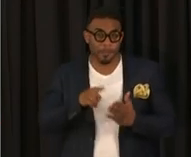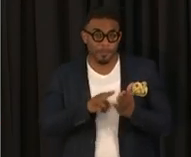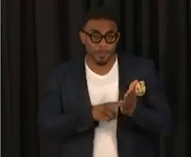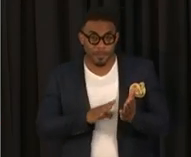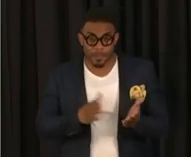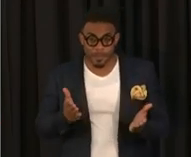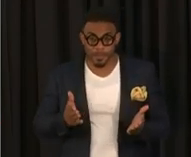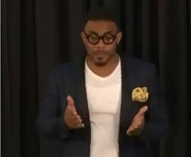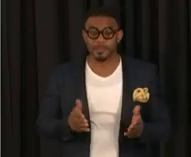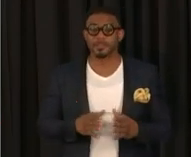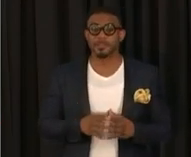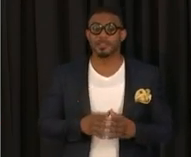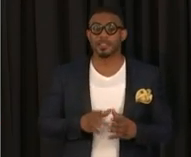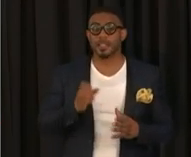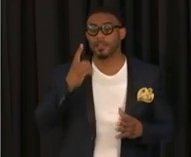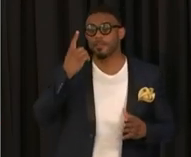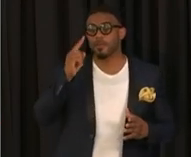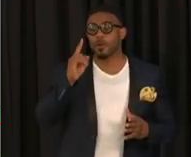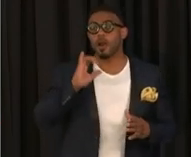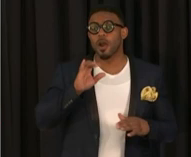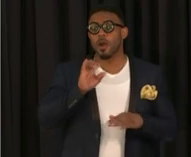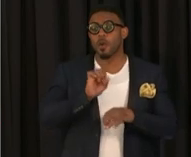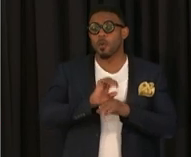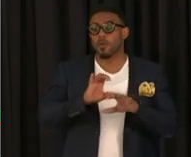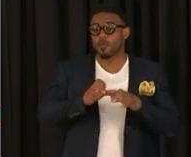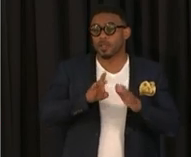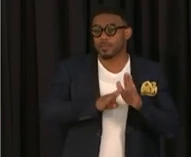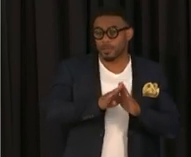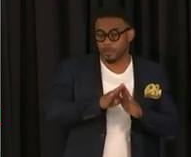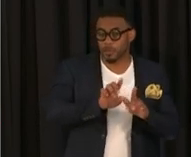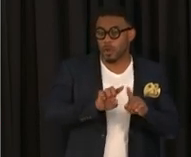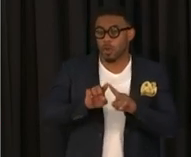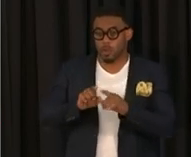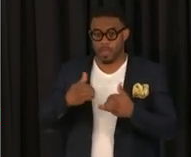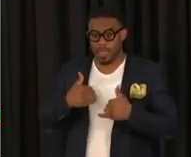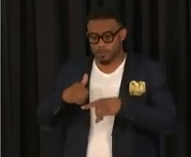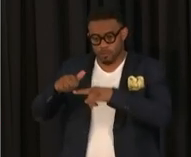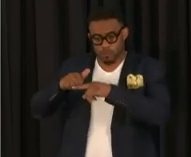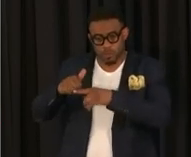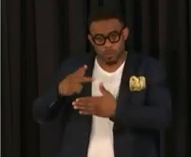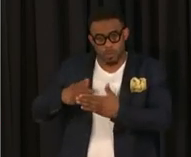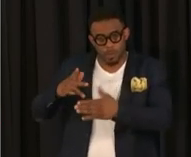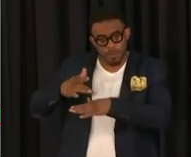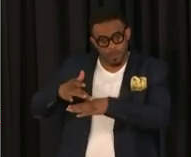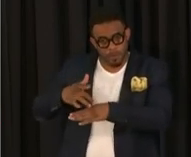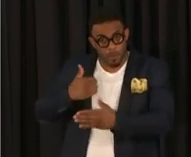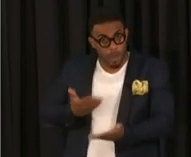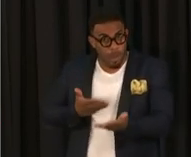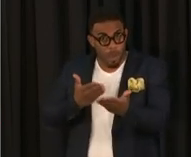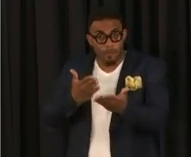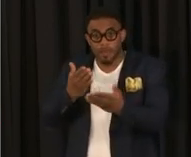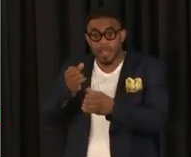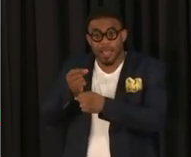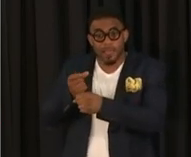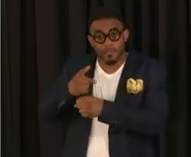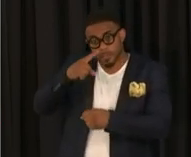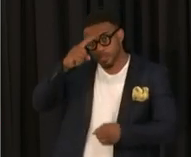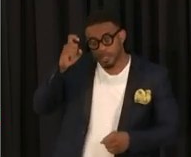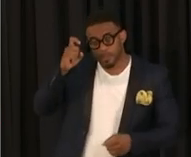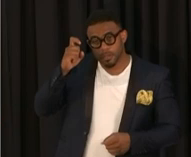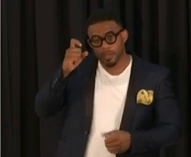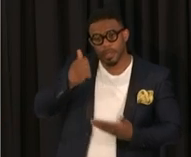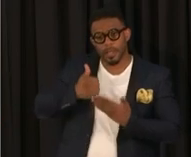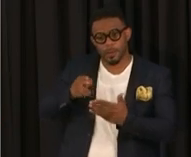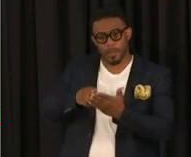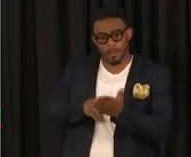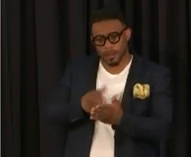our contractors here and for our workforce development as well, we have training programs that we offer every summer to